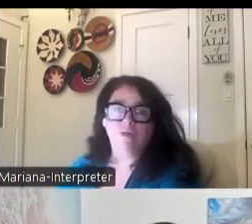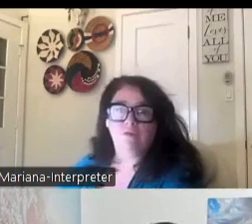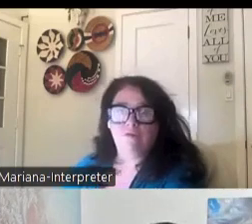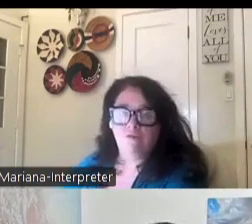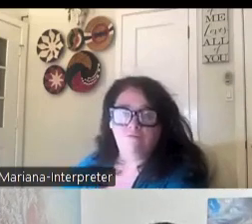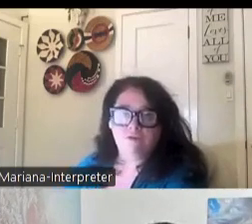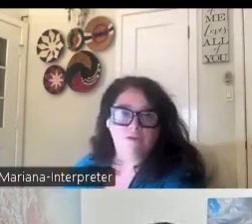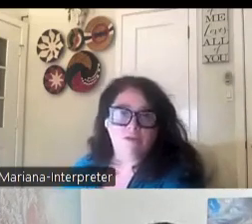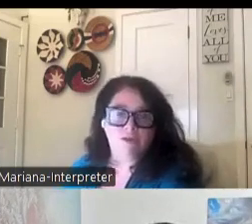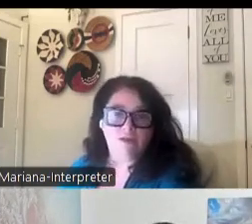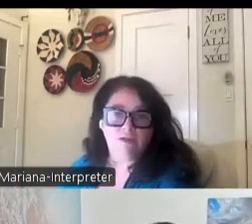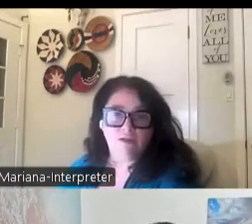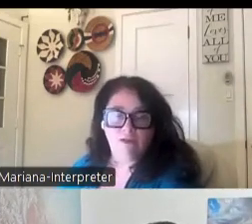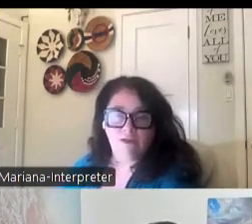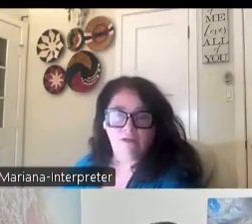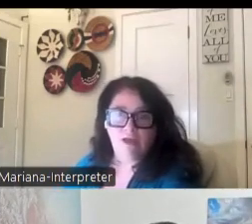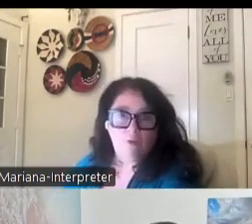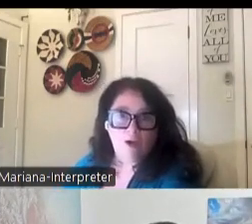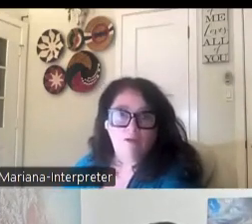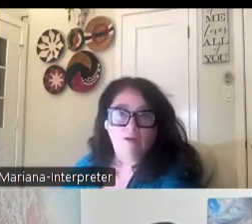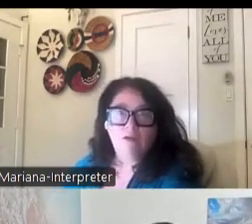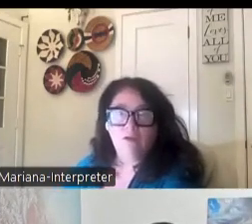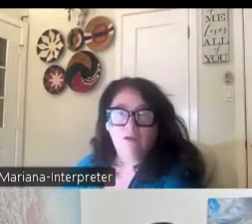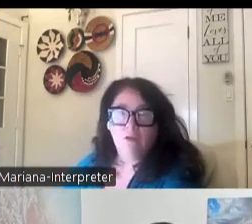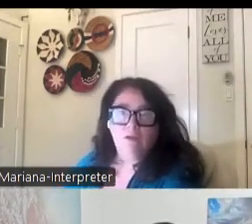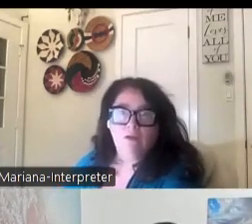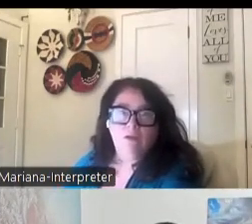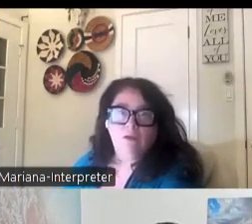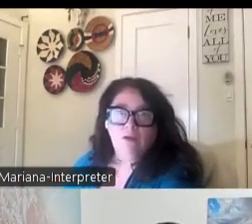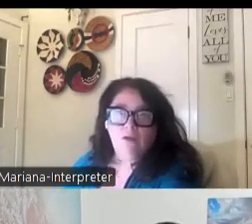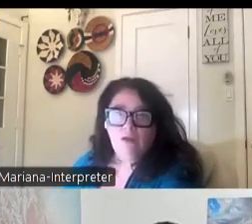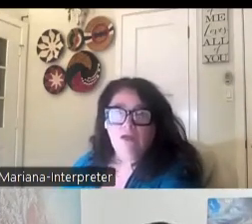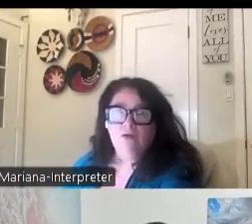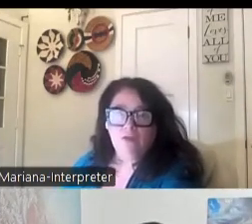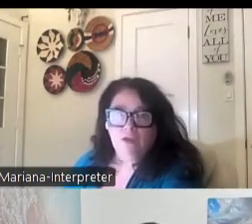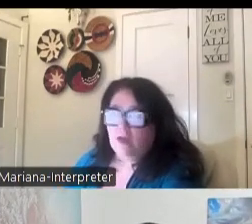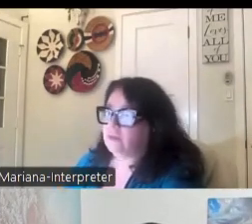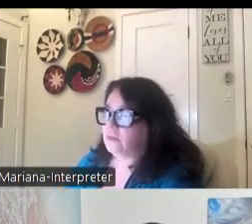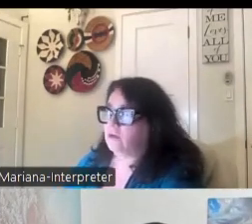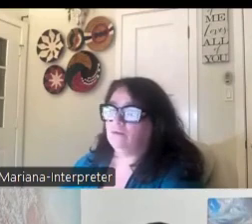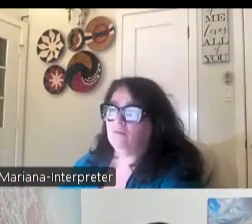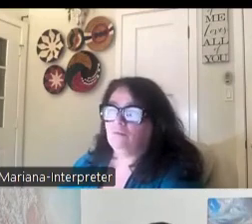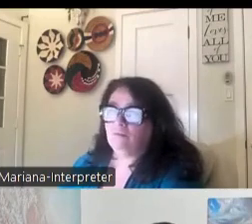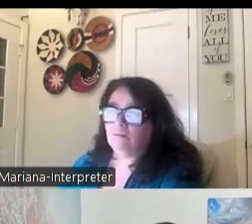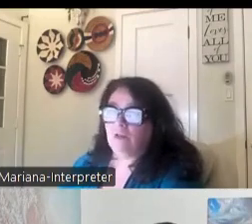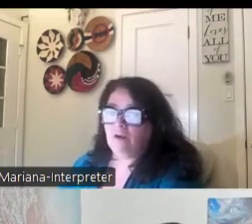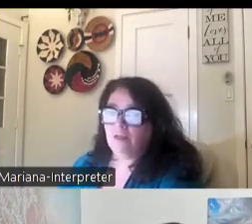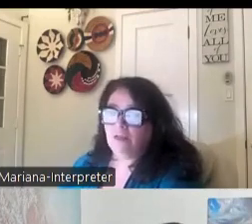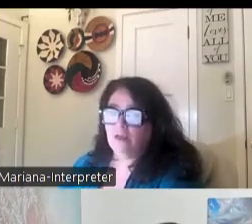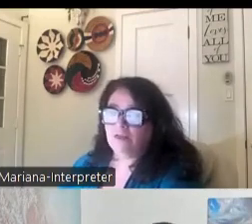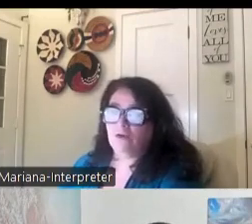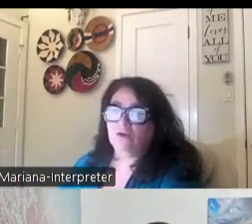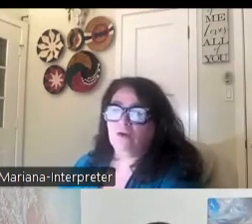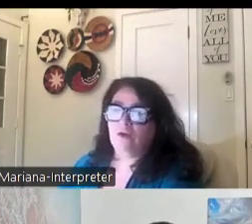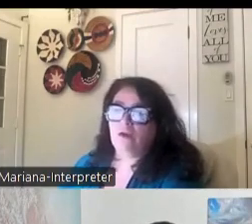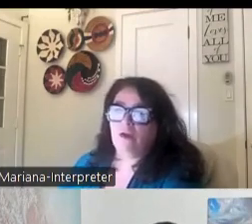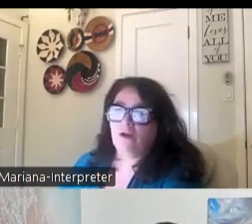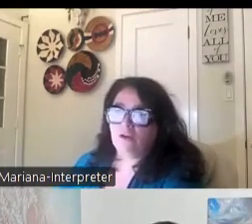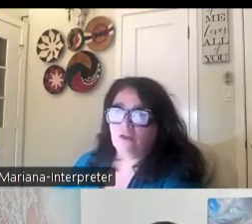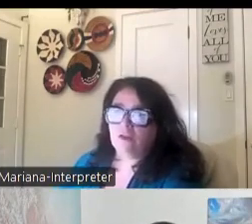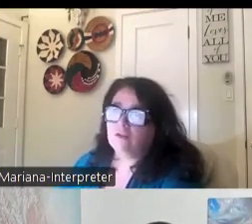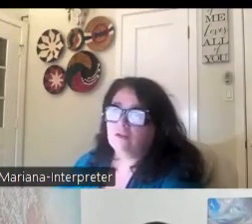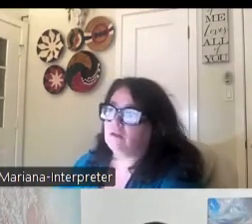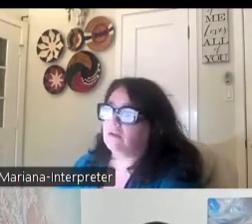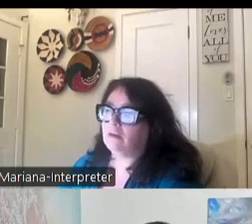with. And there is an indication that Northern California might see a slight increase in winter precipitation while Southern California sees a